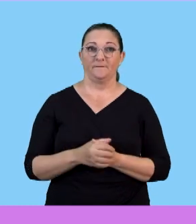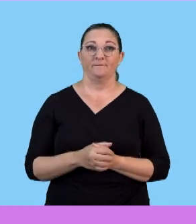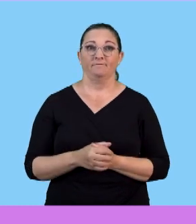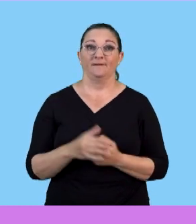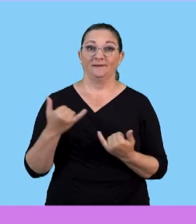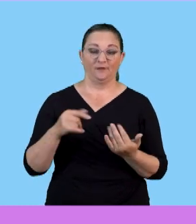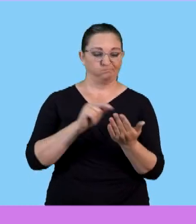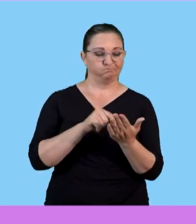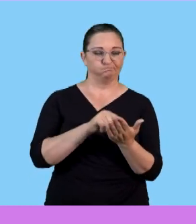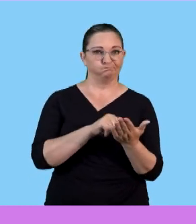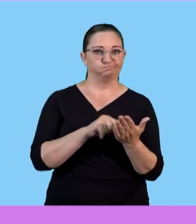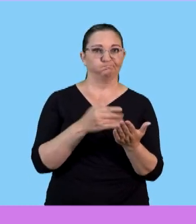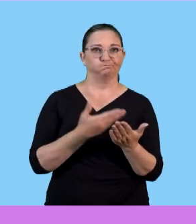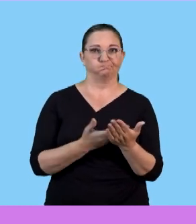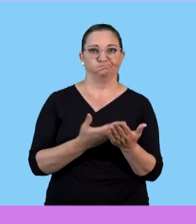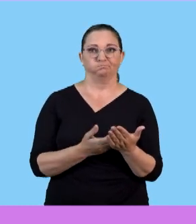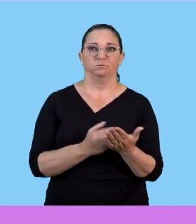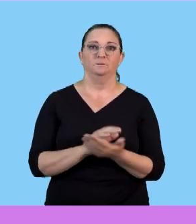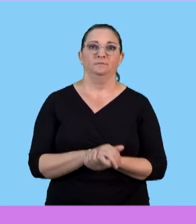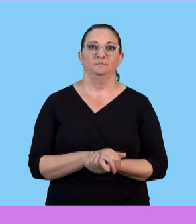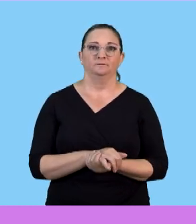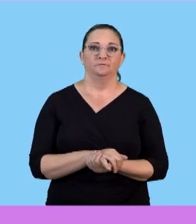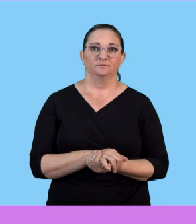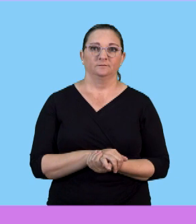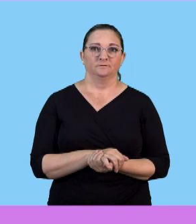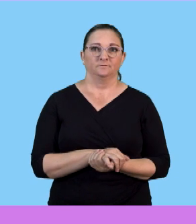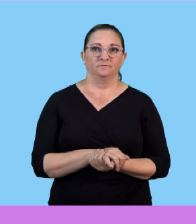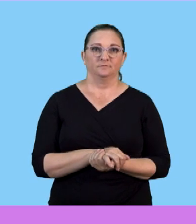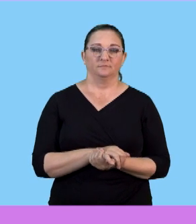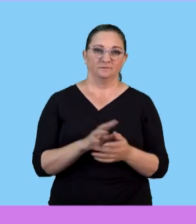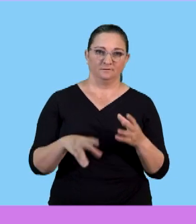need to punch each of that into our calculators.